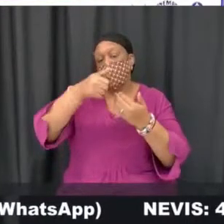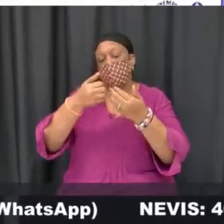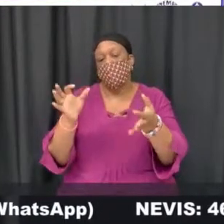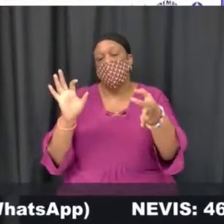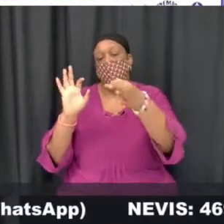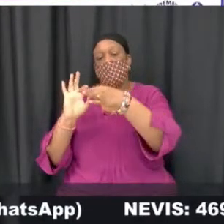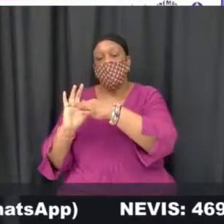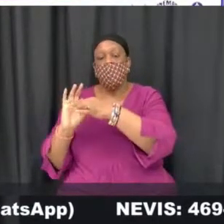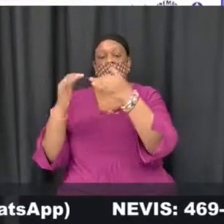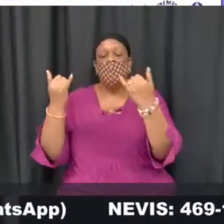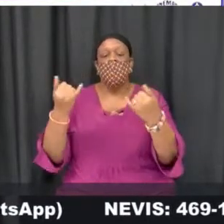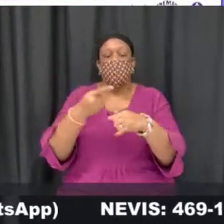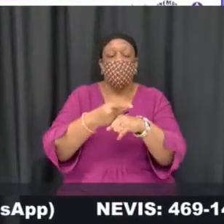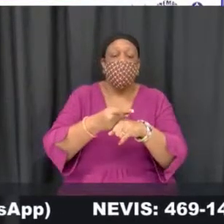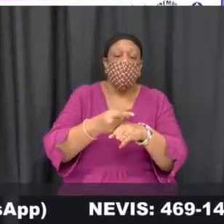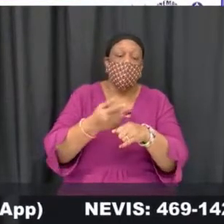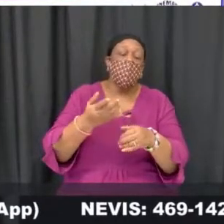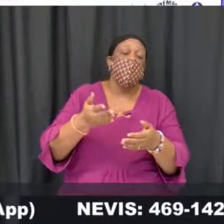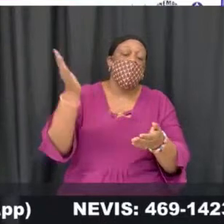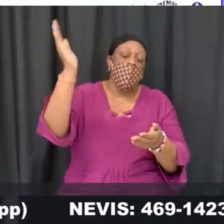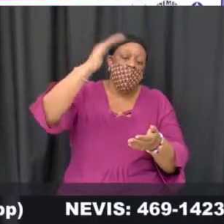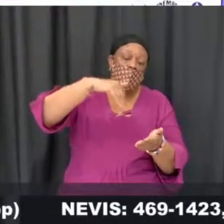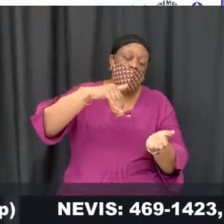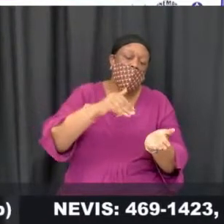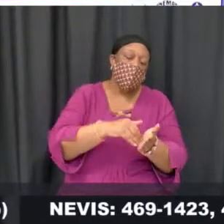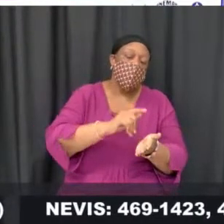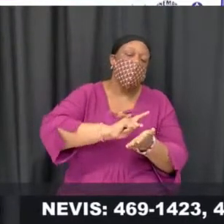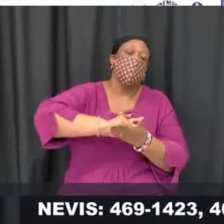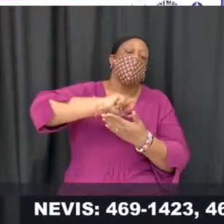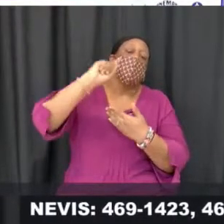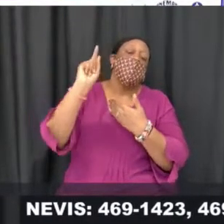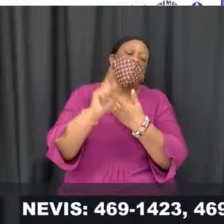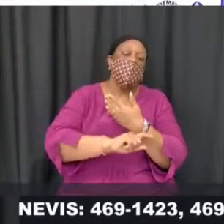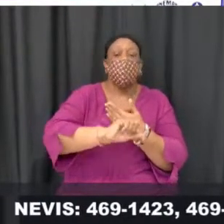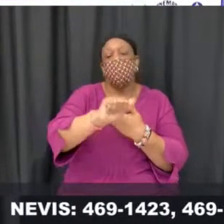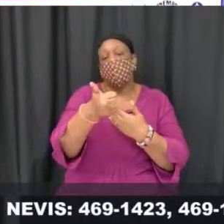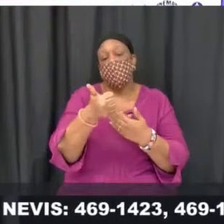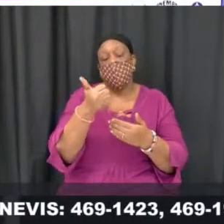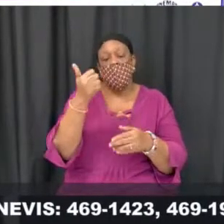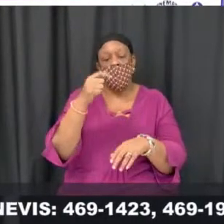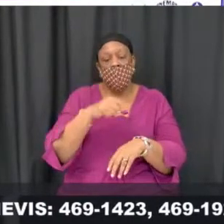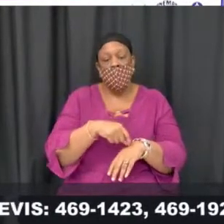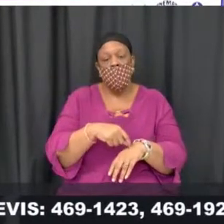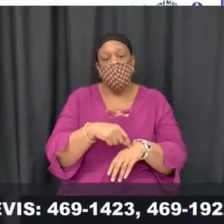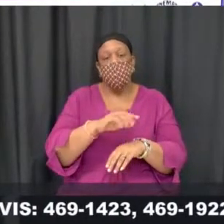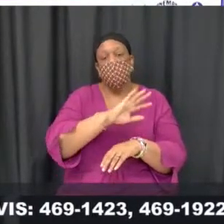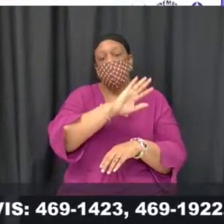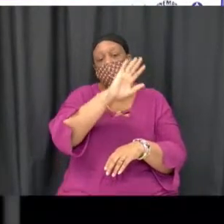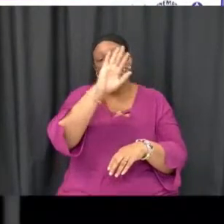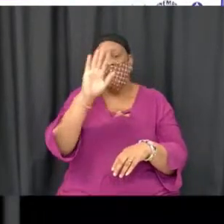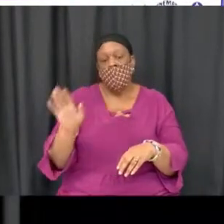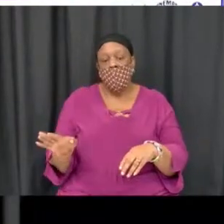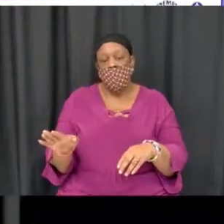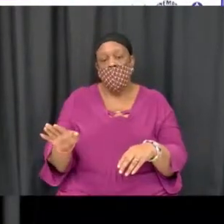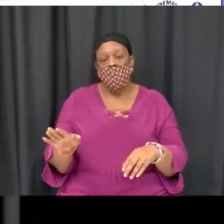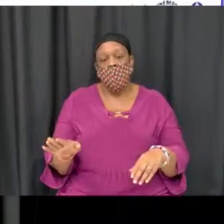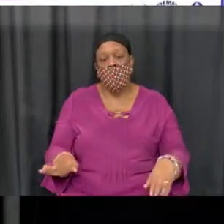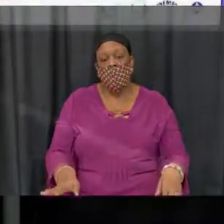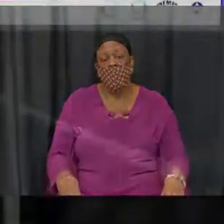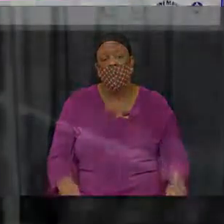back some point next week for another COVID-19 briefing. Take care. I am Les Roy